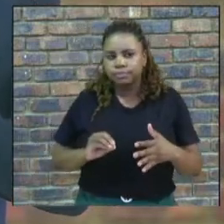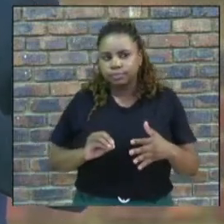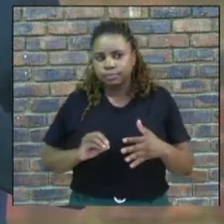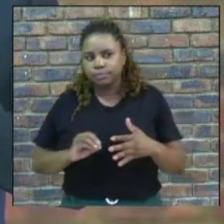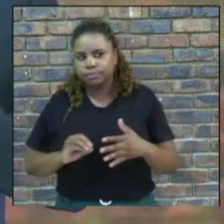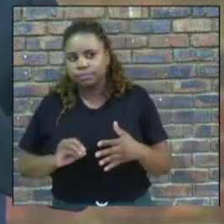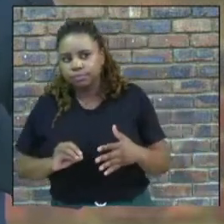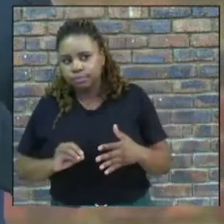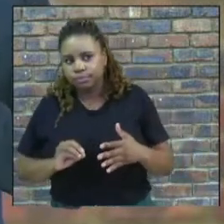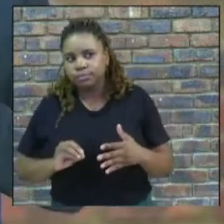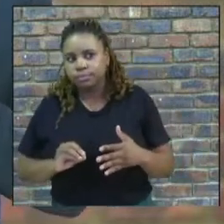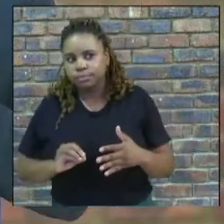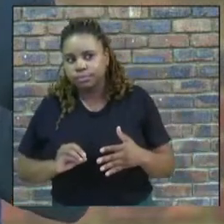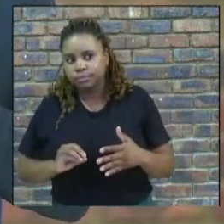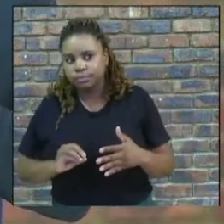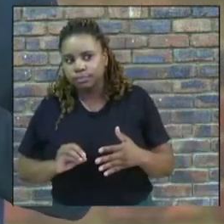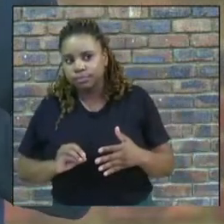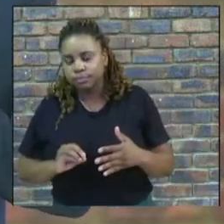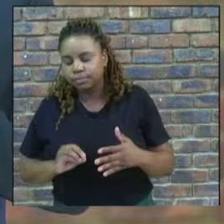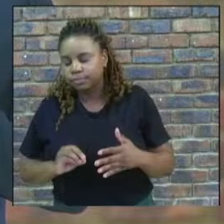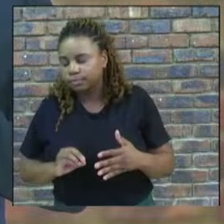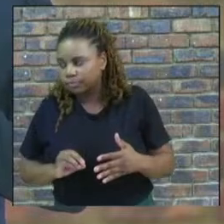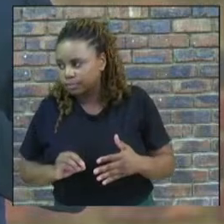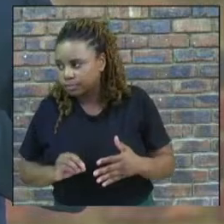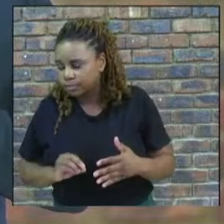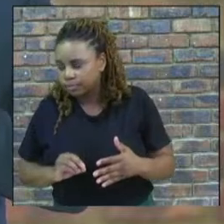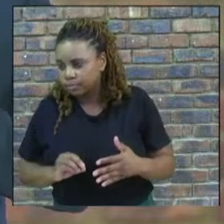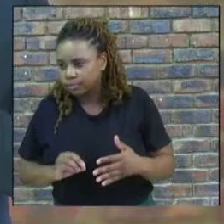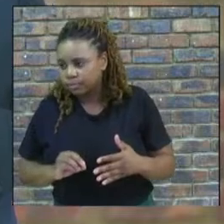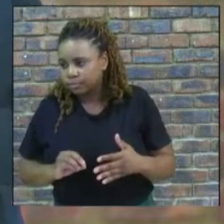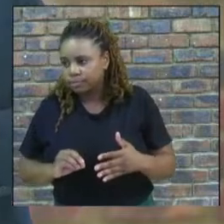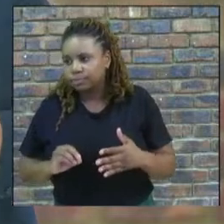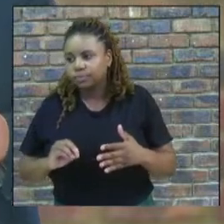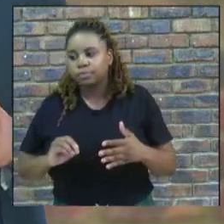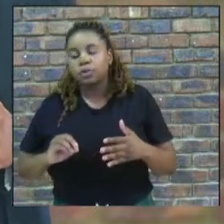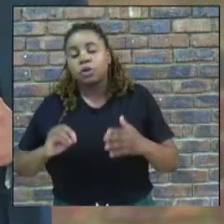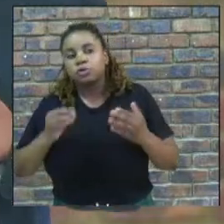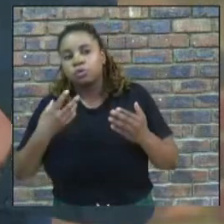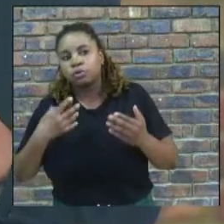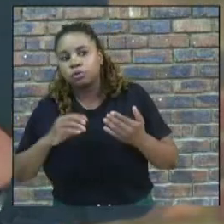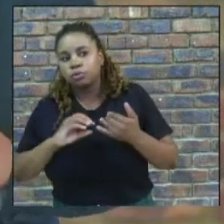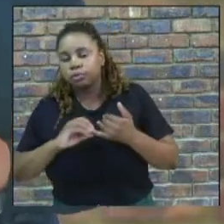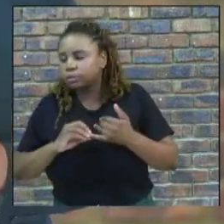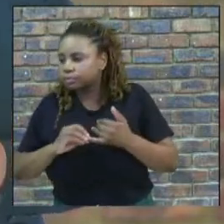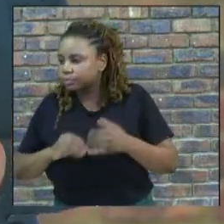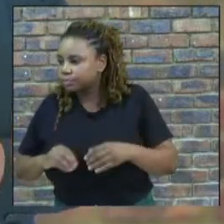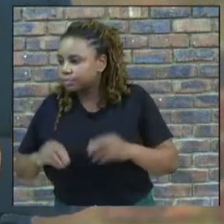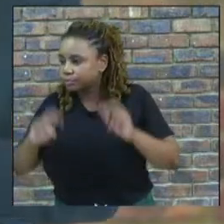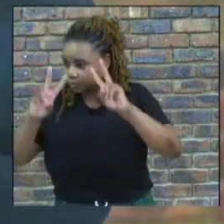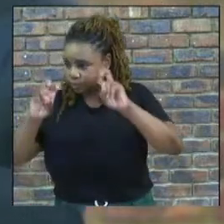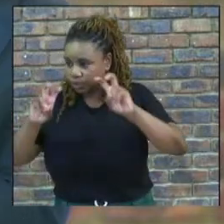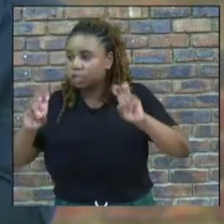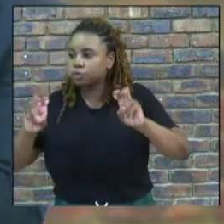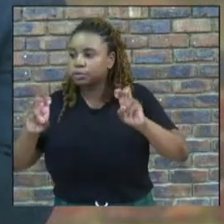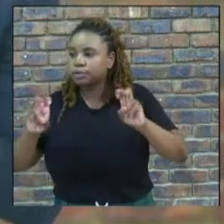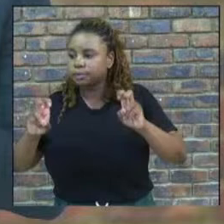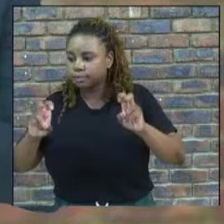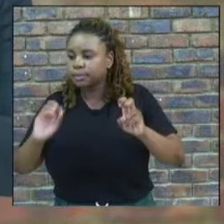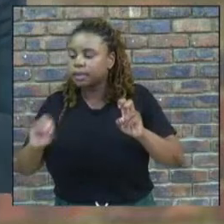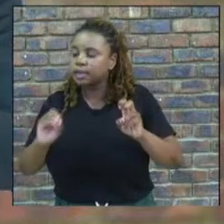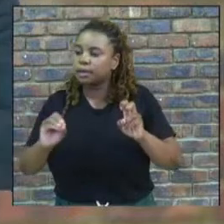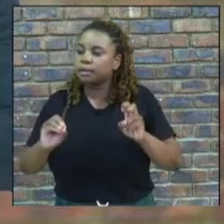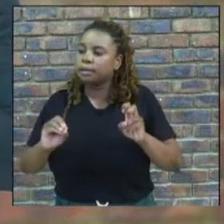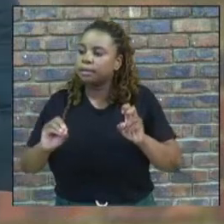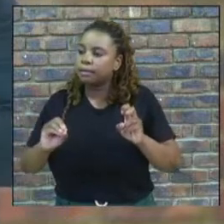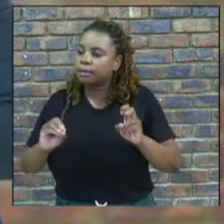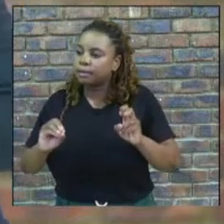modeling and some of our concerns here and there, which we have already submitted, but we just want to reiterate